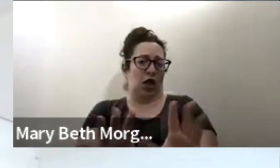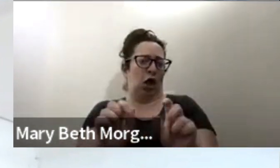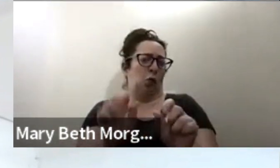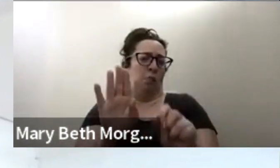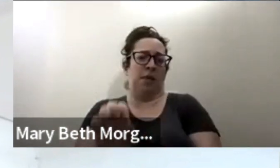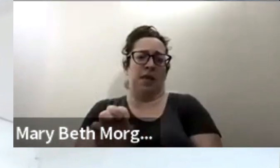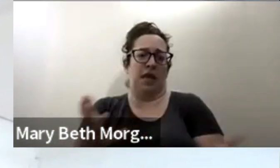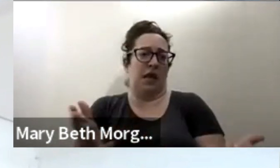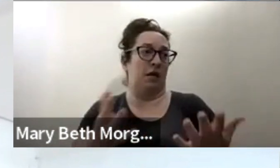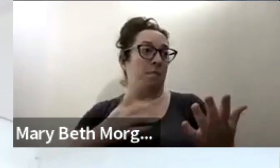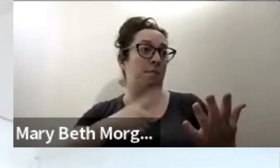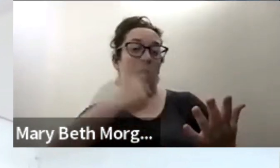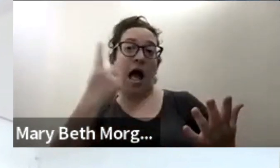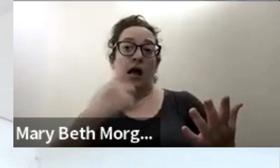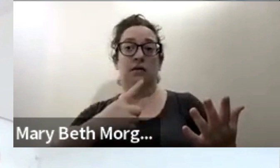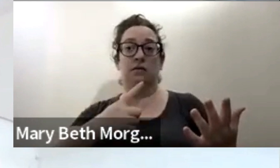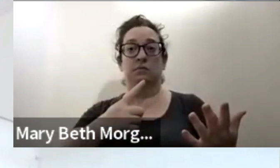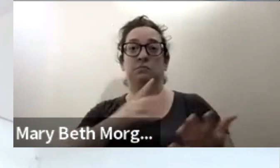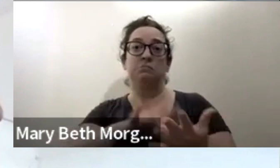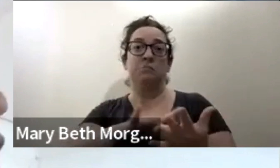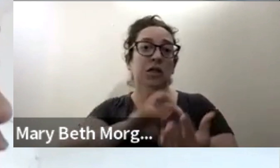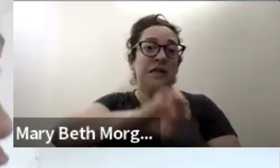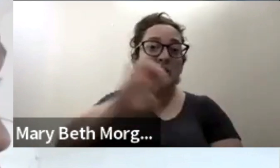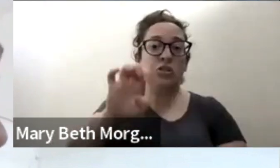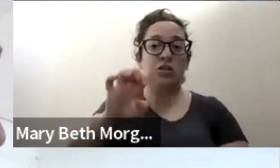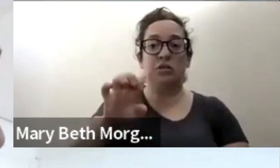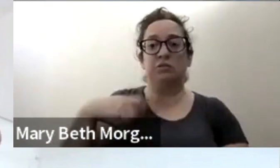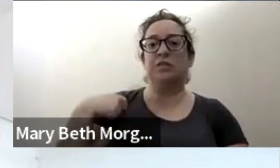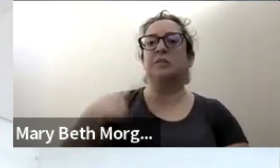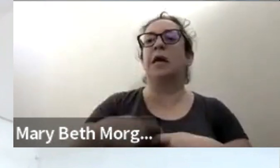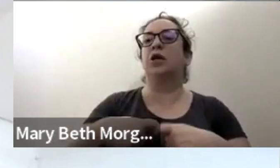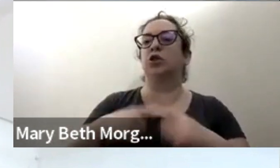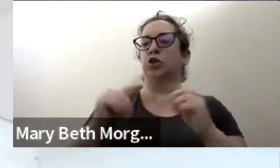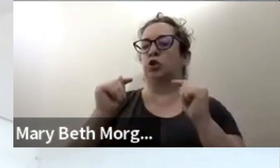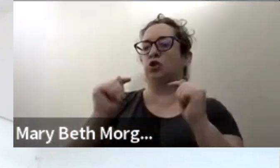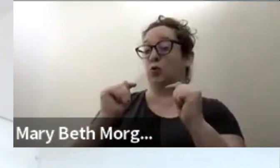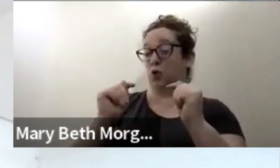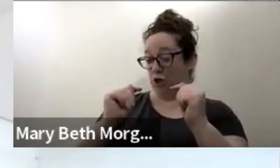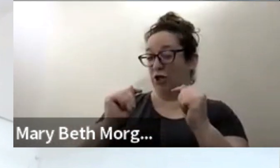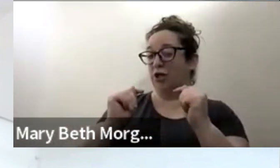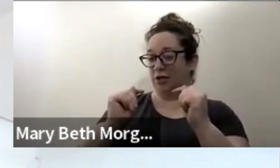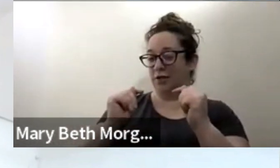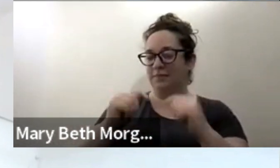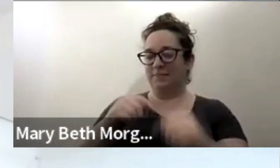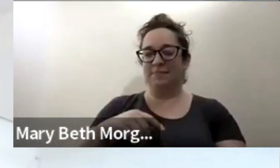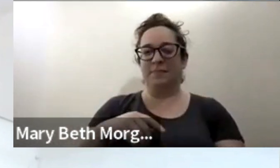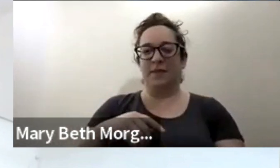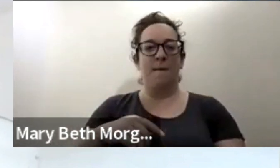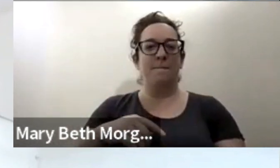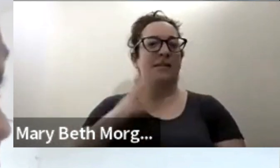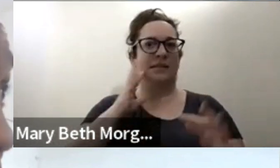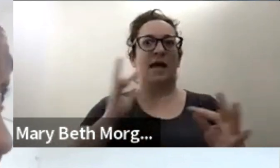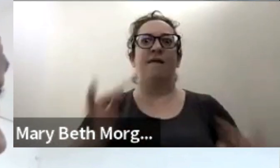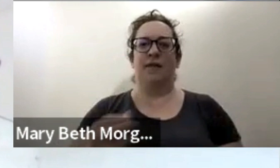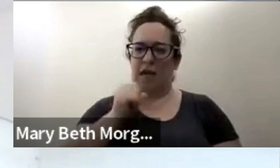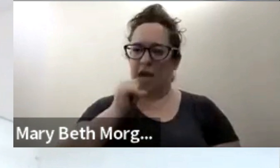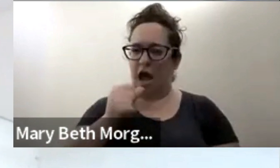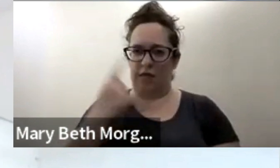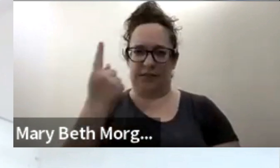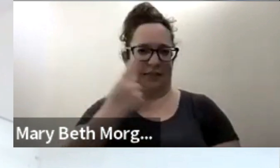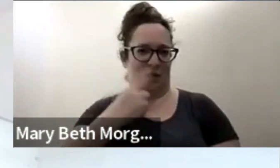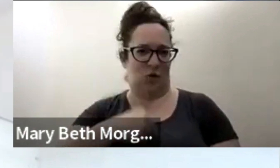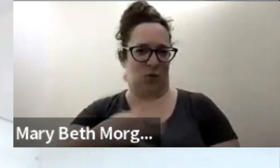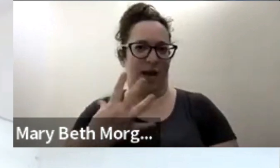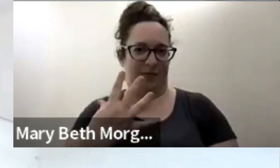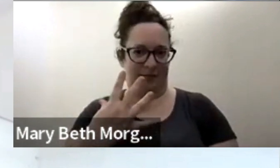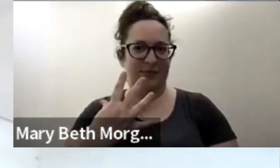Black or Middle Eastern or perhaps Spanish Tudor, but definitely not what would have been considered white at the time, because until